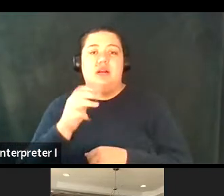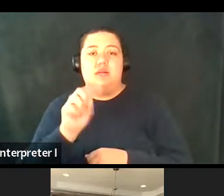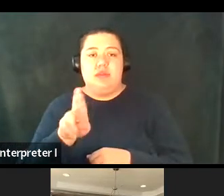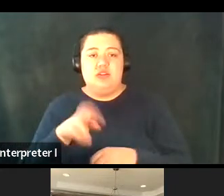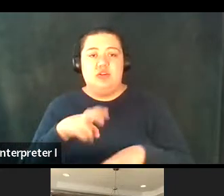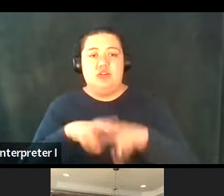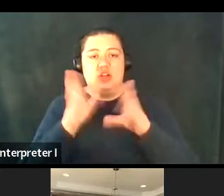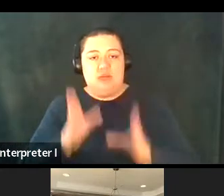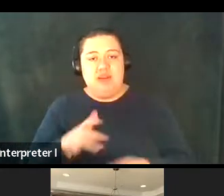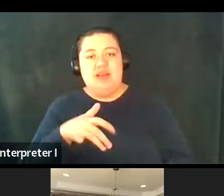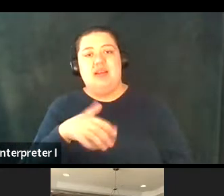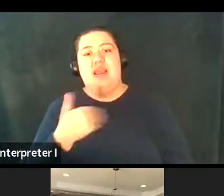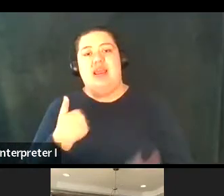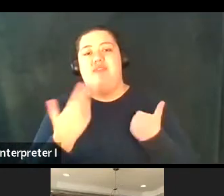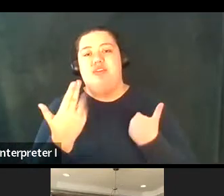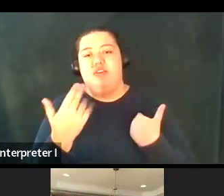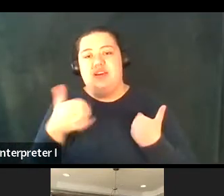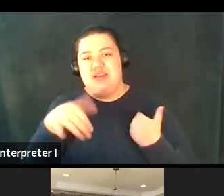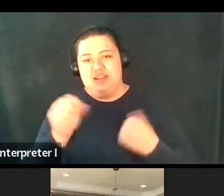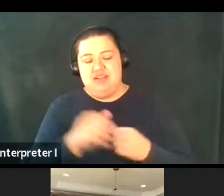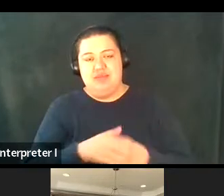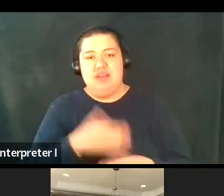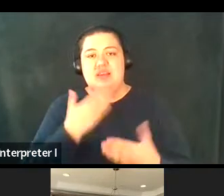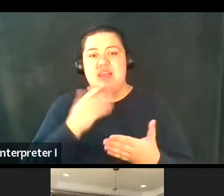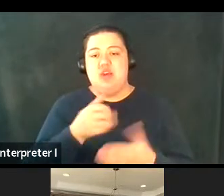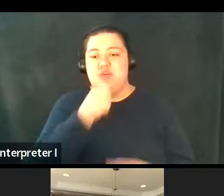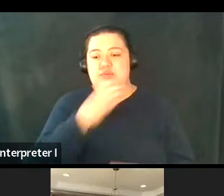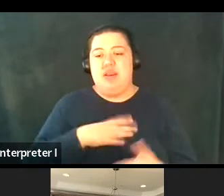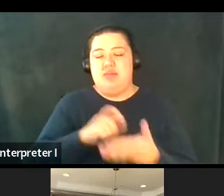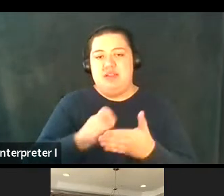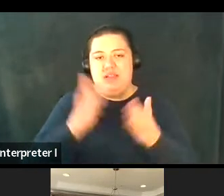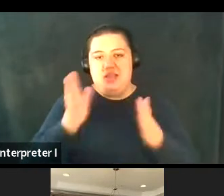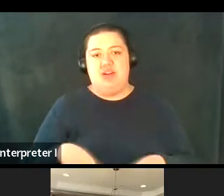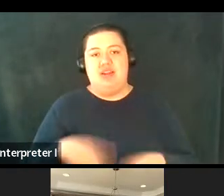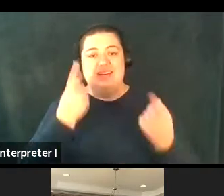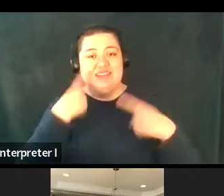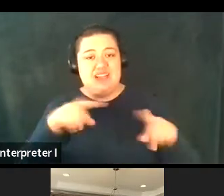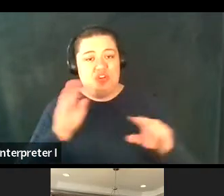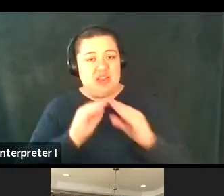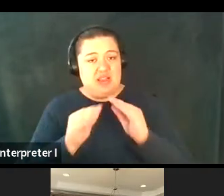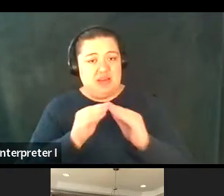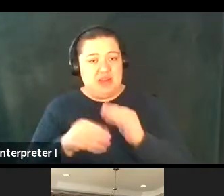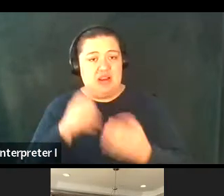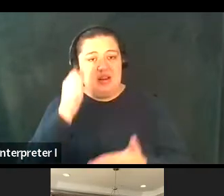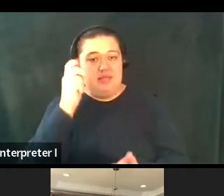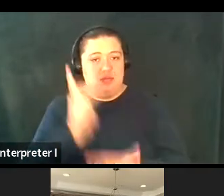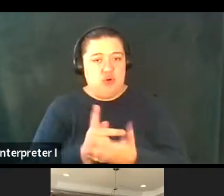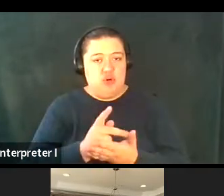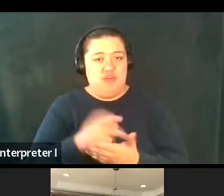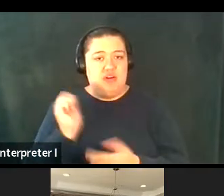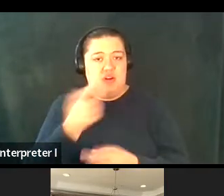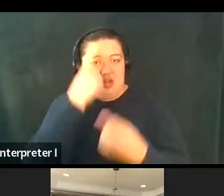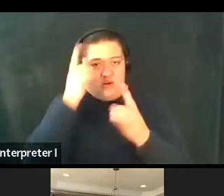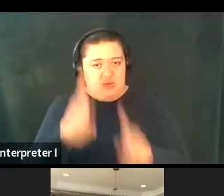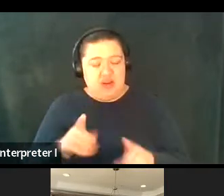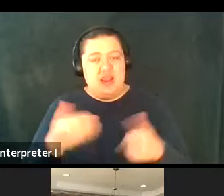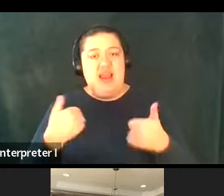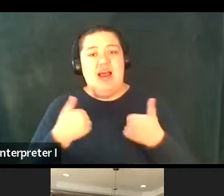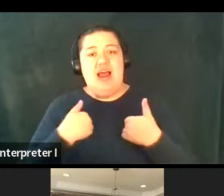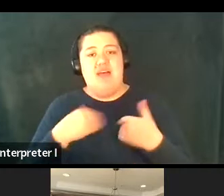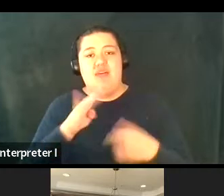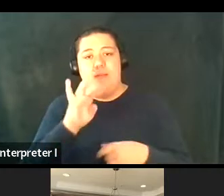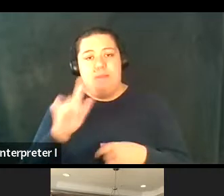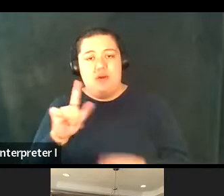13 yeses. Thank you, Madam Secretary. The declaration as amended is approved unanimously. We have the underlying bill,